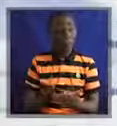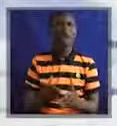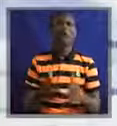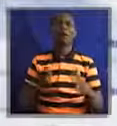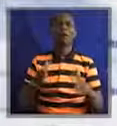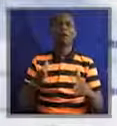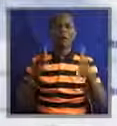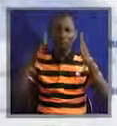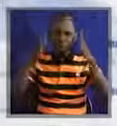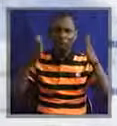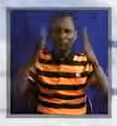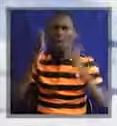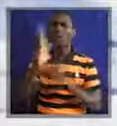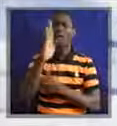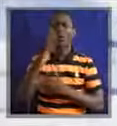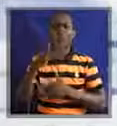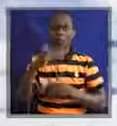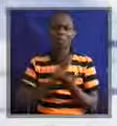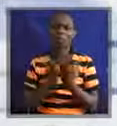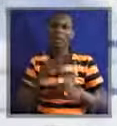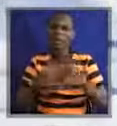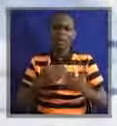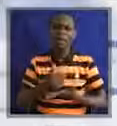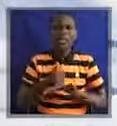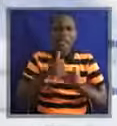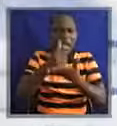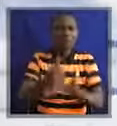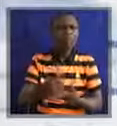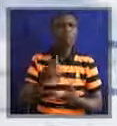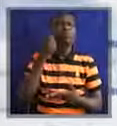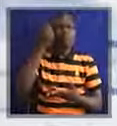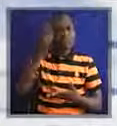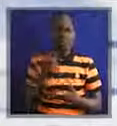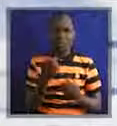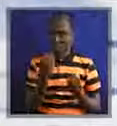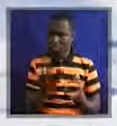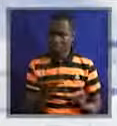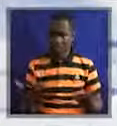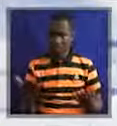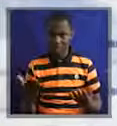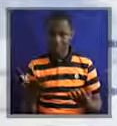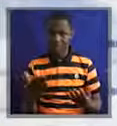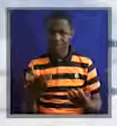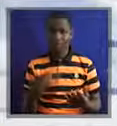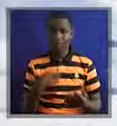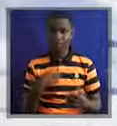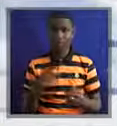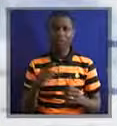onyankopon nam nadom so ebebie wani na yetumi ahu enema huro bebre medical abisa sasem bisa na